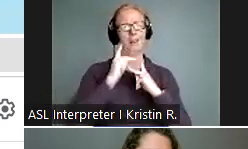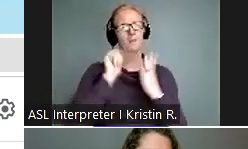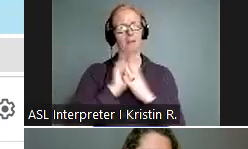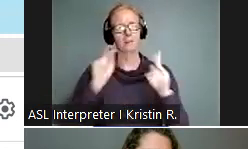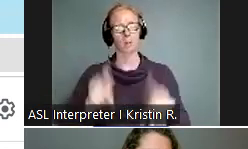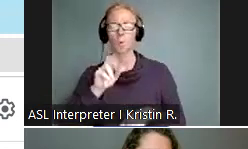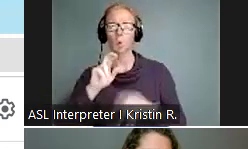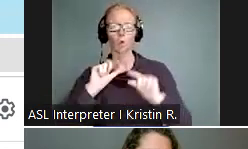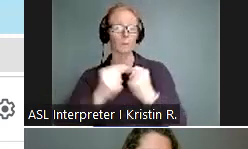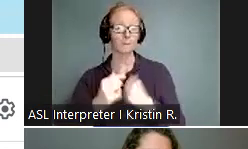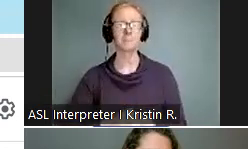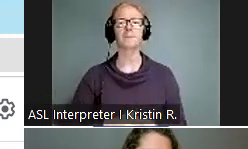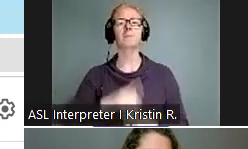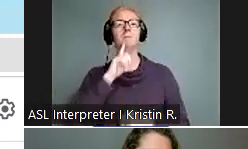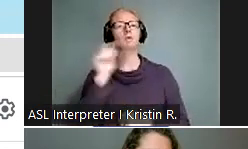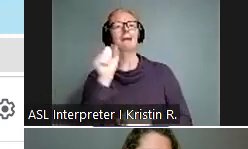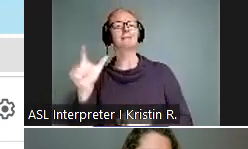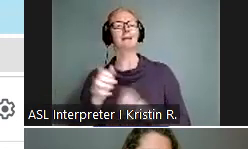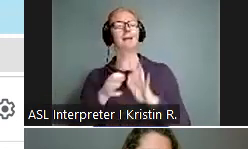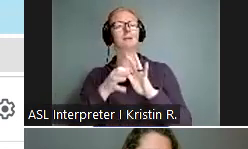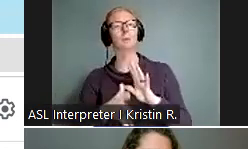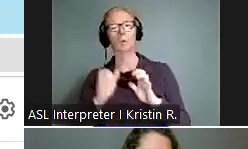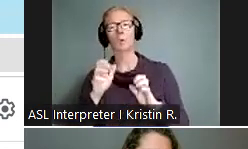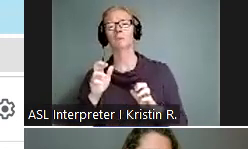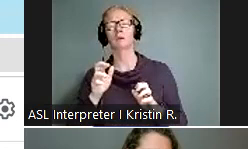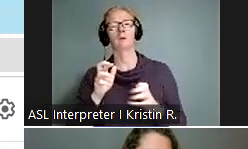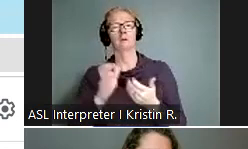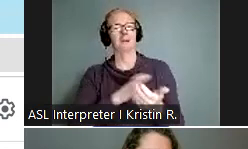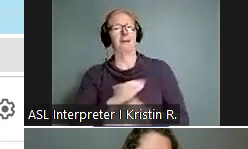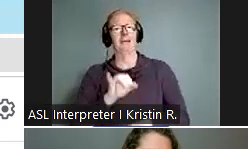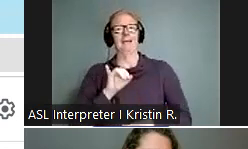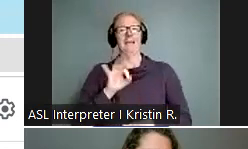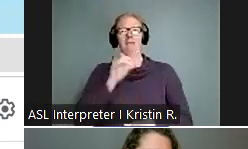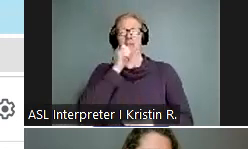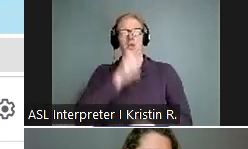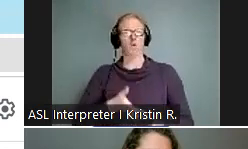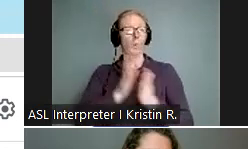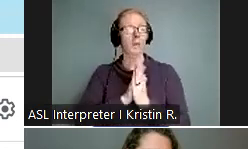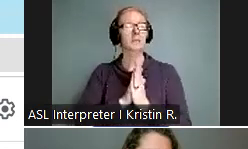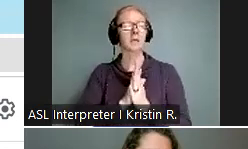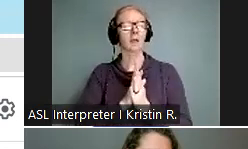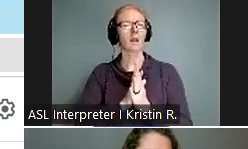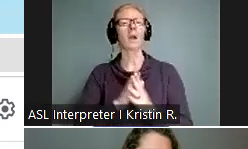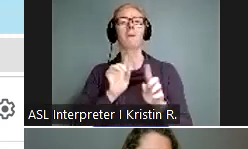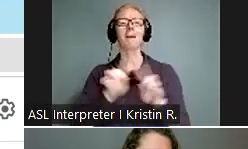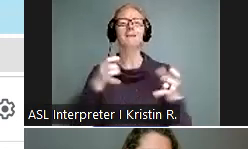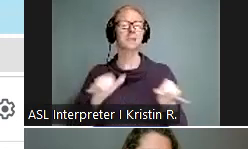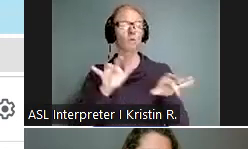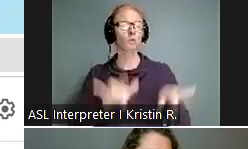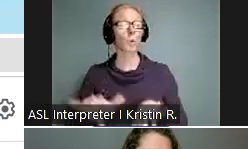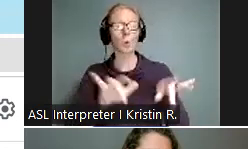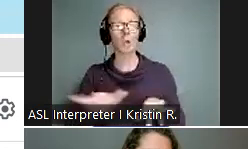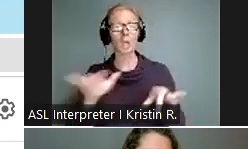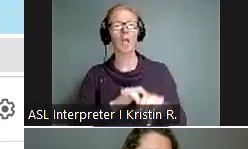Making sure that you have ASL translation at your event, even if it wasn't a requested accommodation. Maybe you're going to be recording